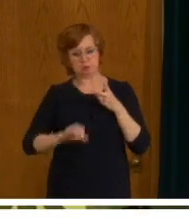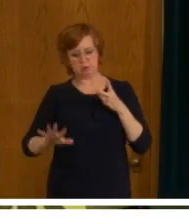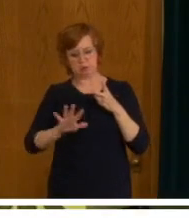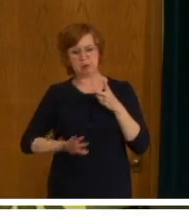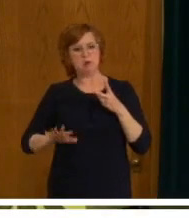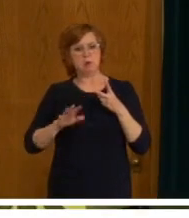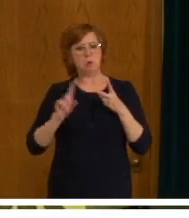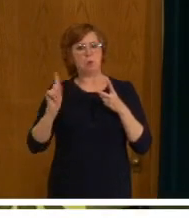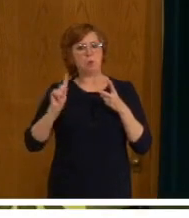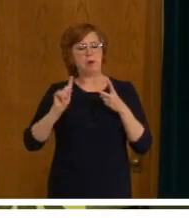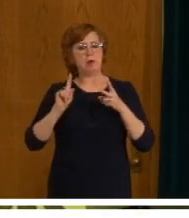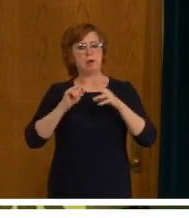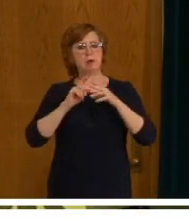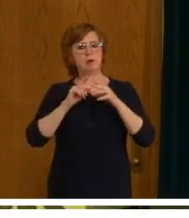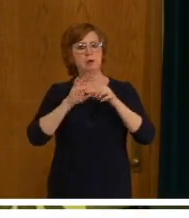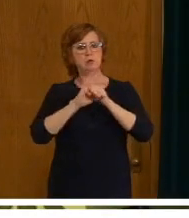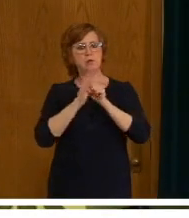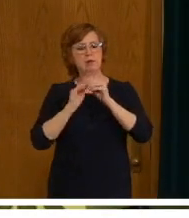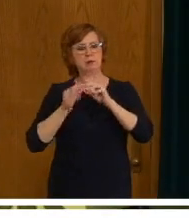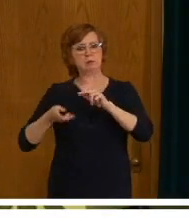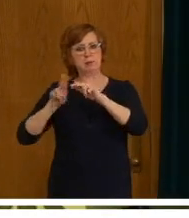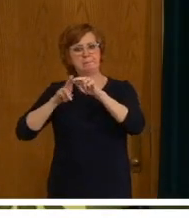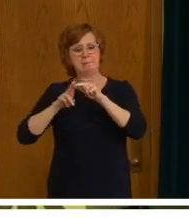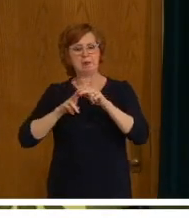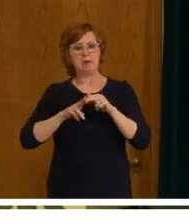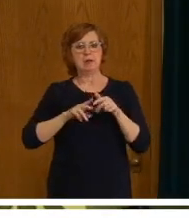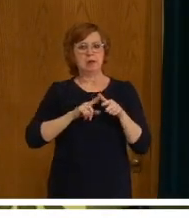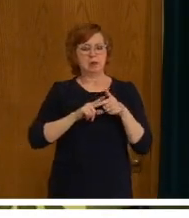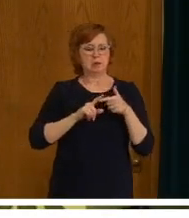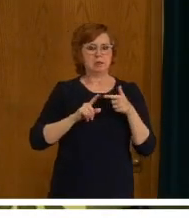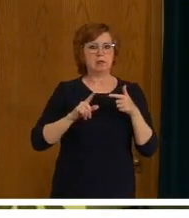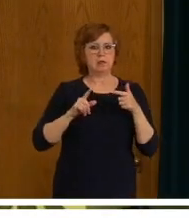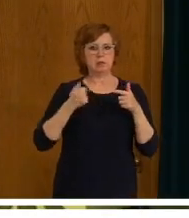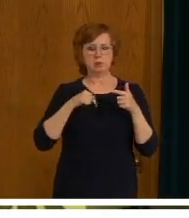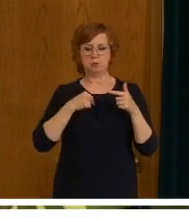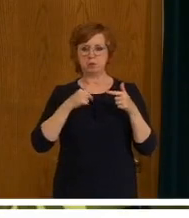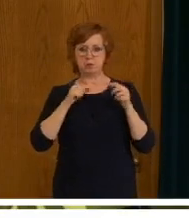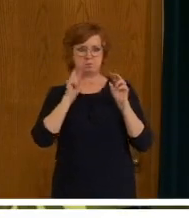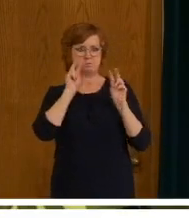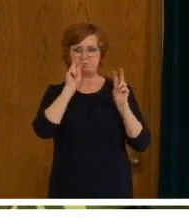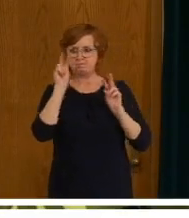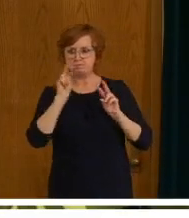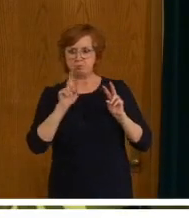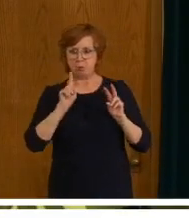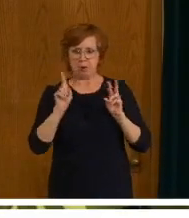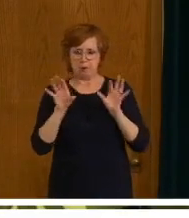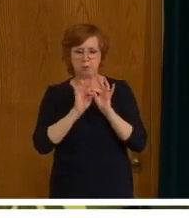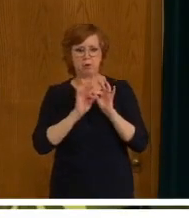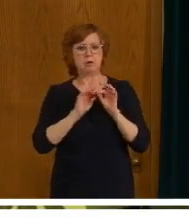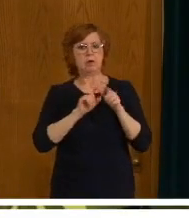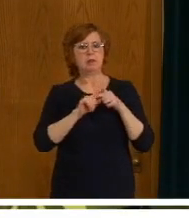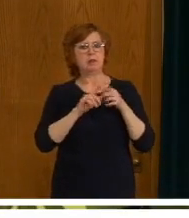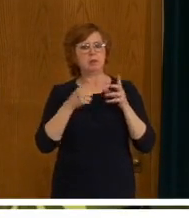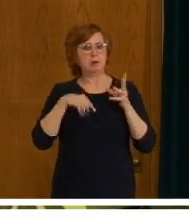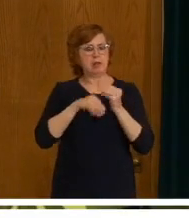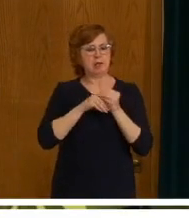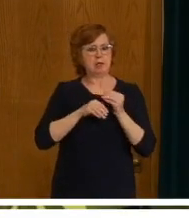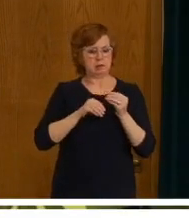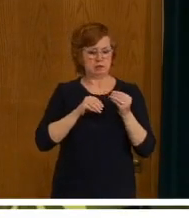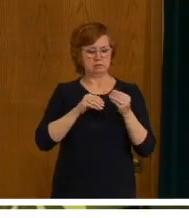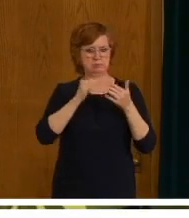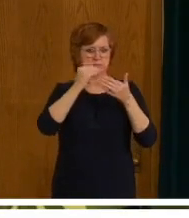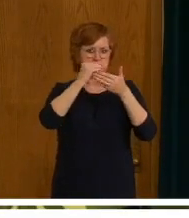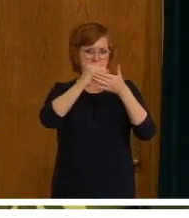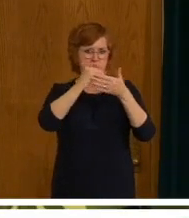in the northern area of the province. Then quickly, and this ties into our AstraZeneca conversation, quickly allocated